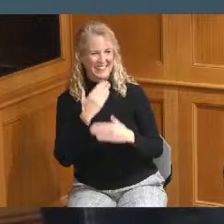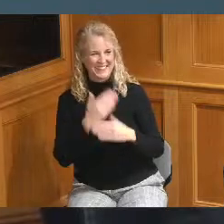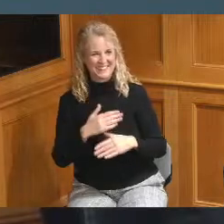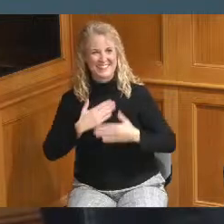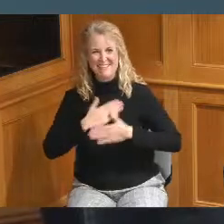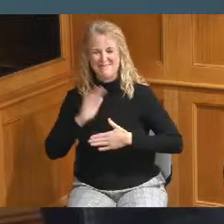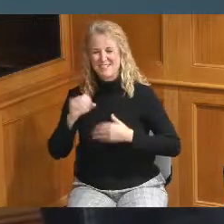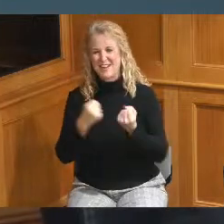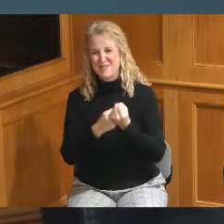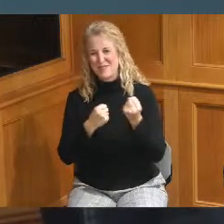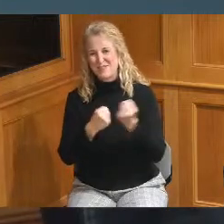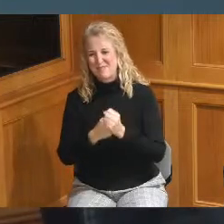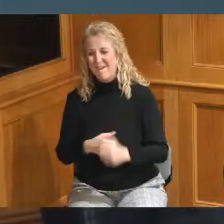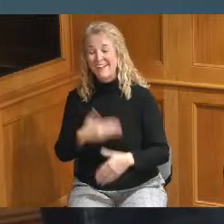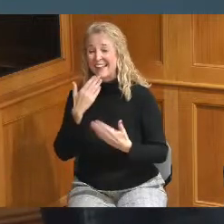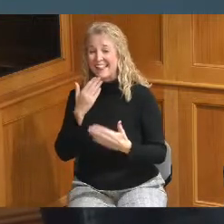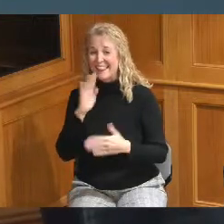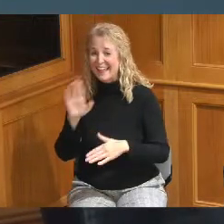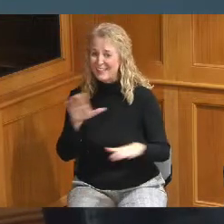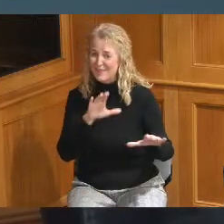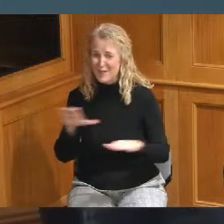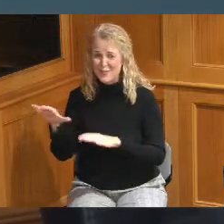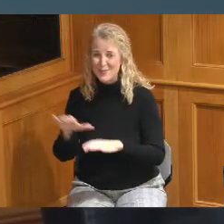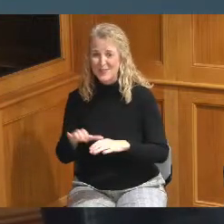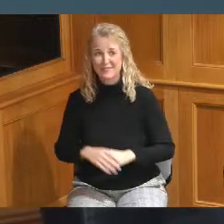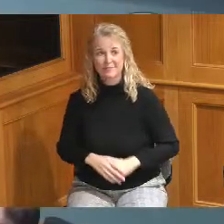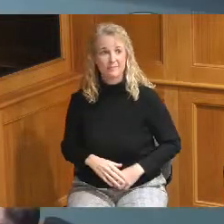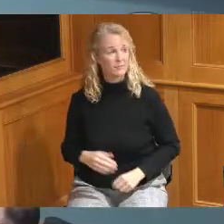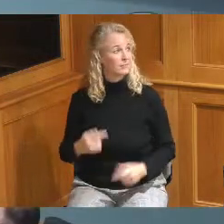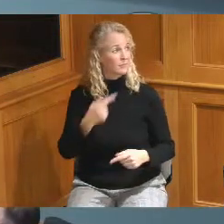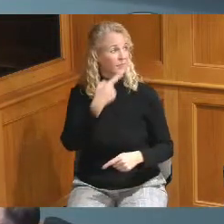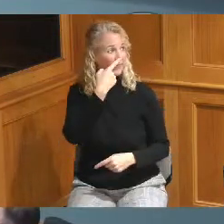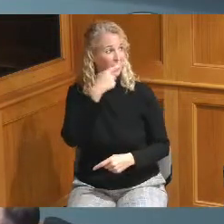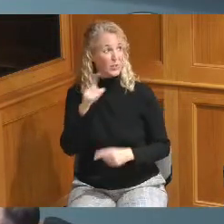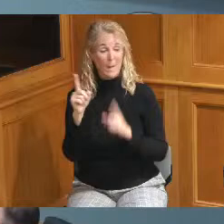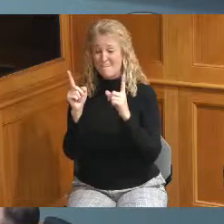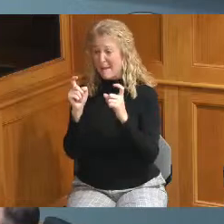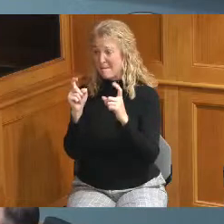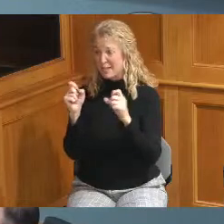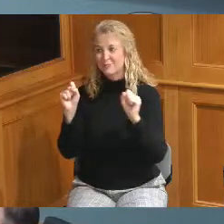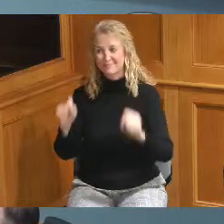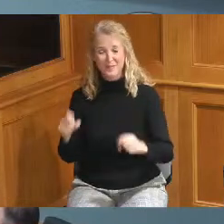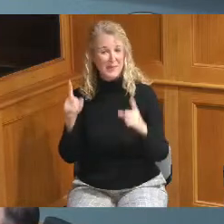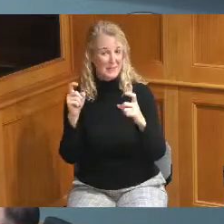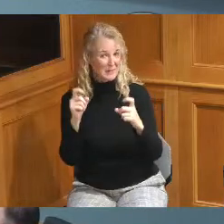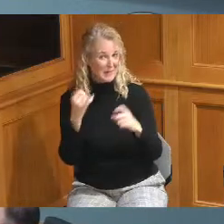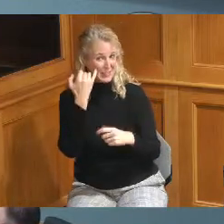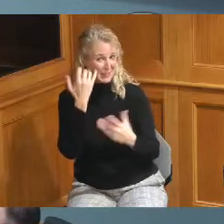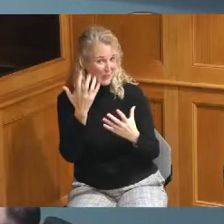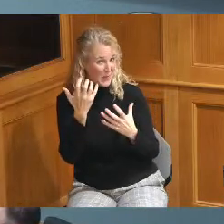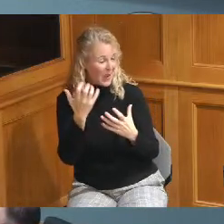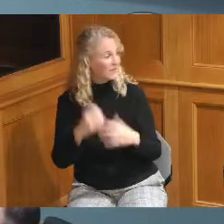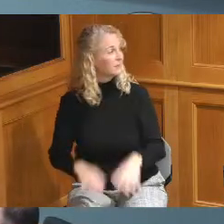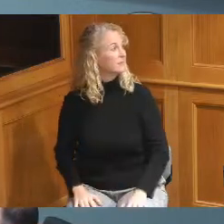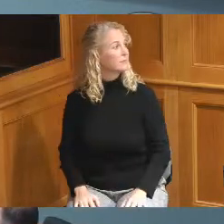support. Thank you so much for all you do. Appreciate it. Thank you. Can we get a picture, maybe? Yeah, we can get a picture. Yeah. You want us to go